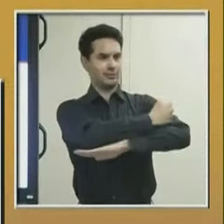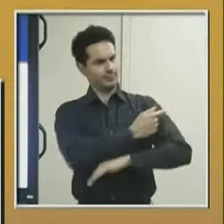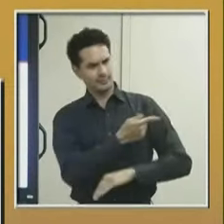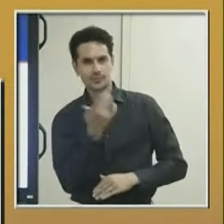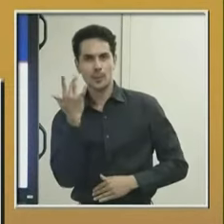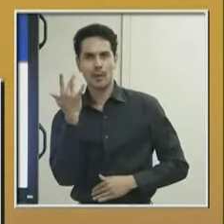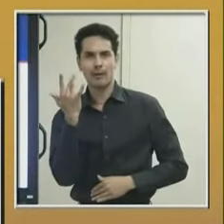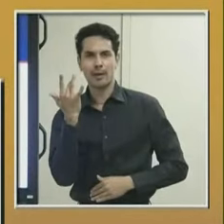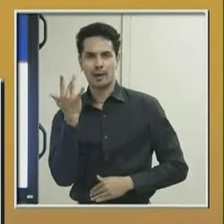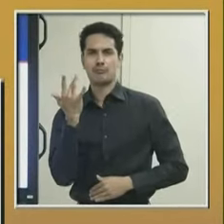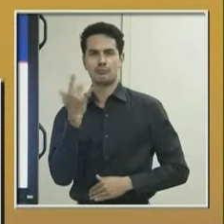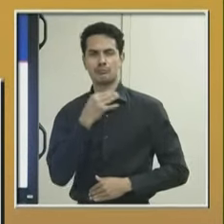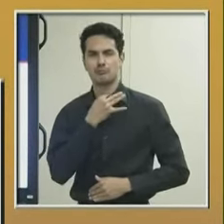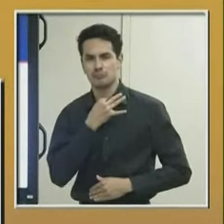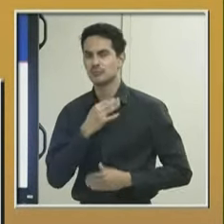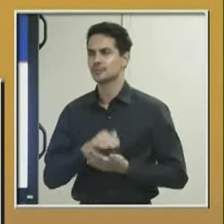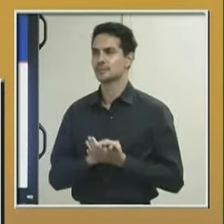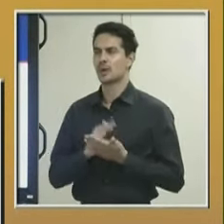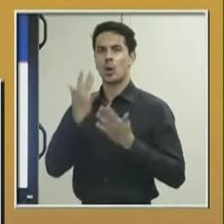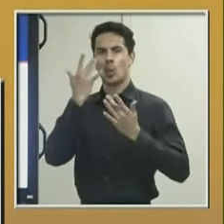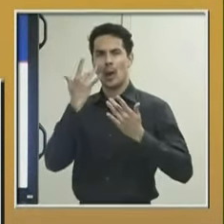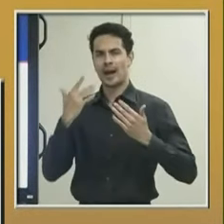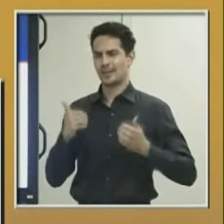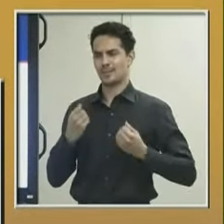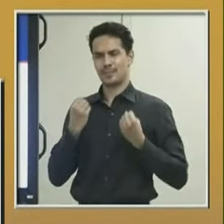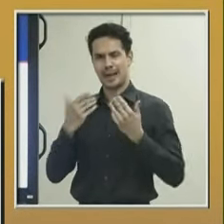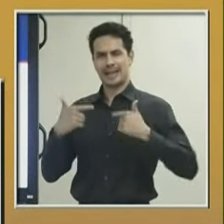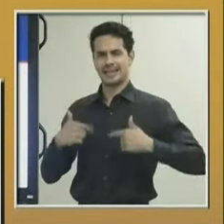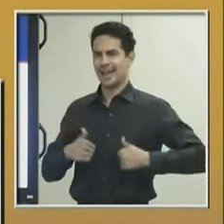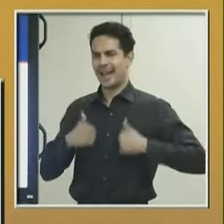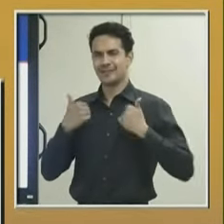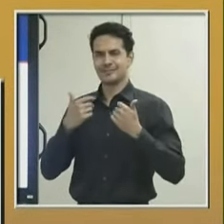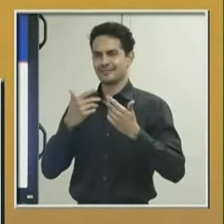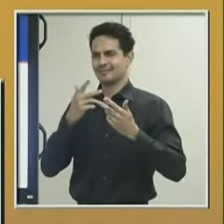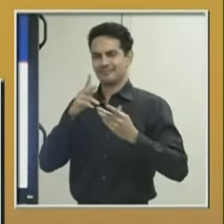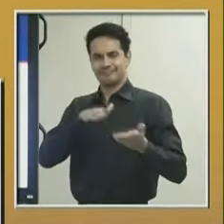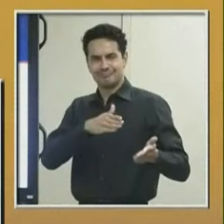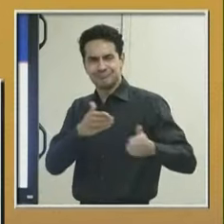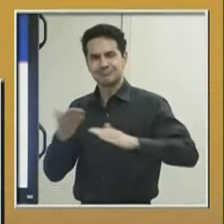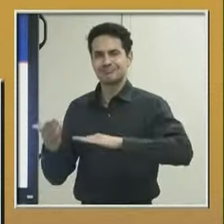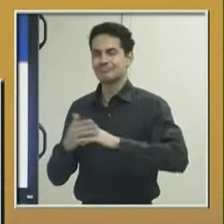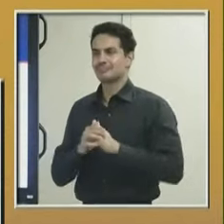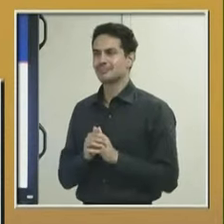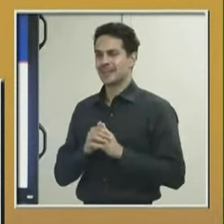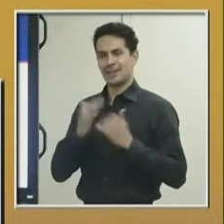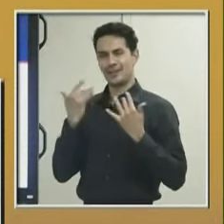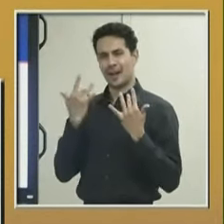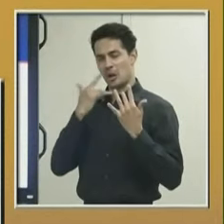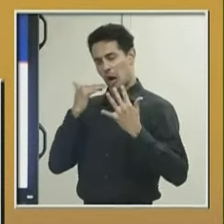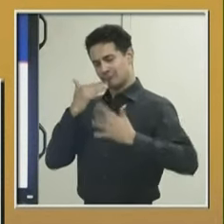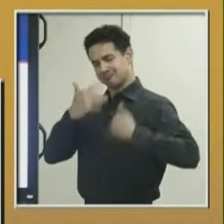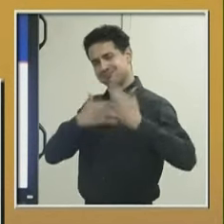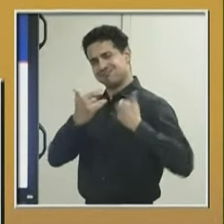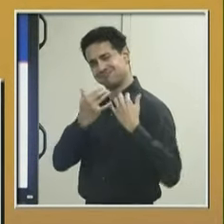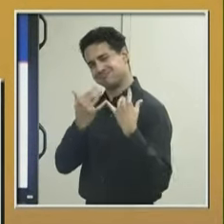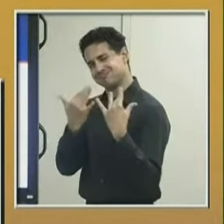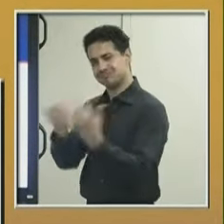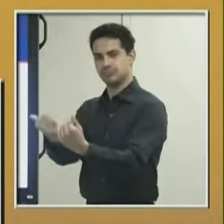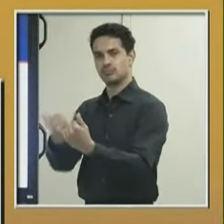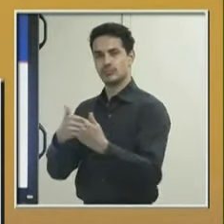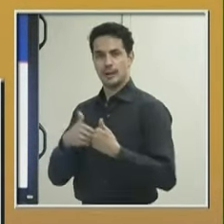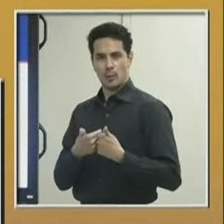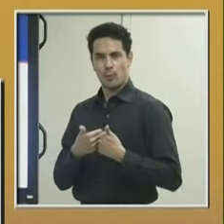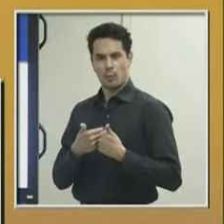the areas where lives were lost, understand the fire's progression through those areas, which required